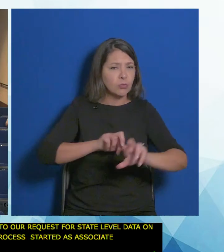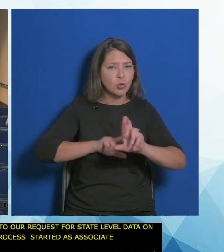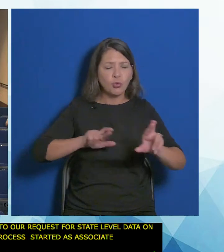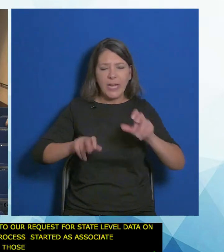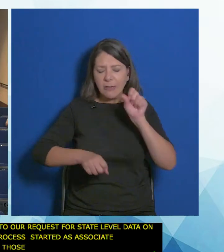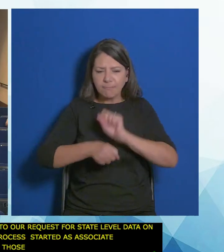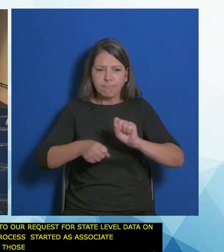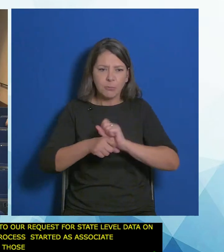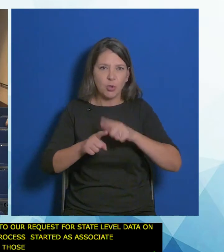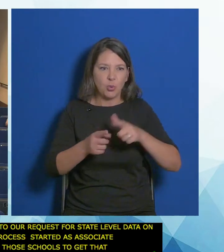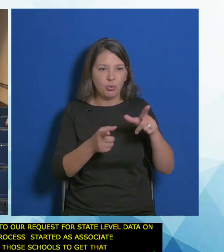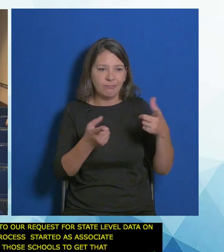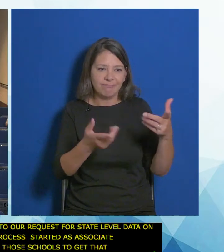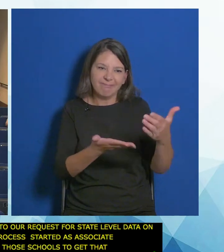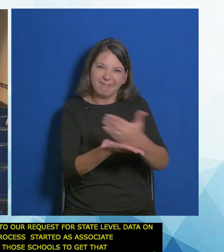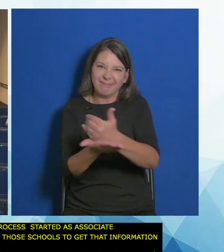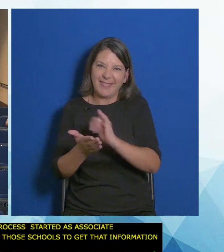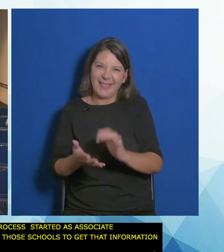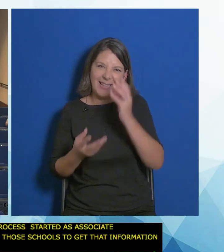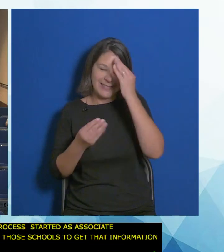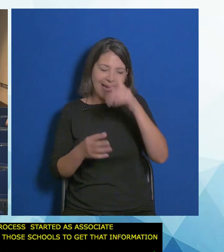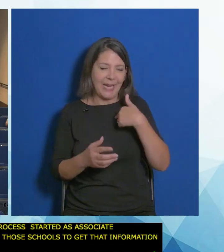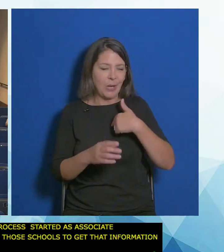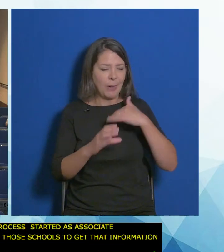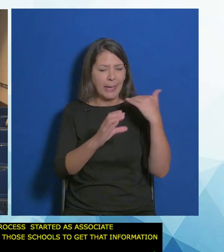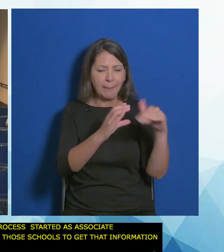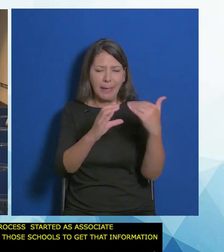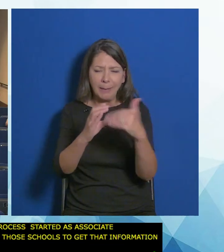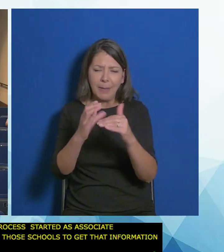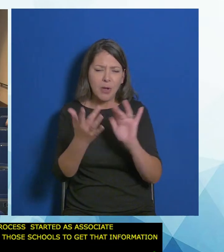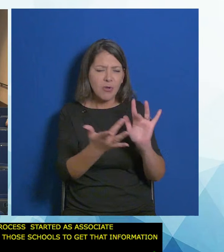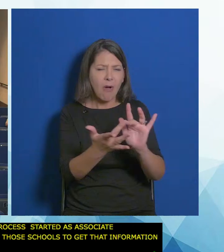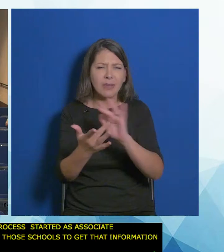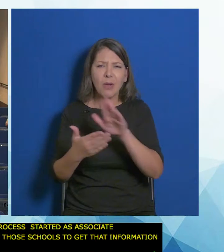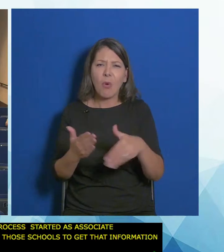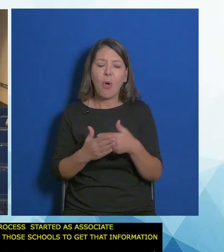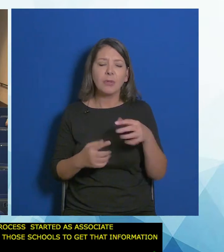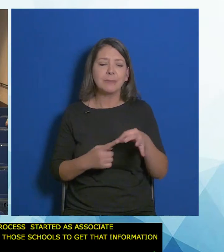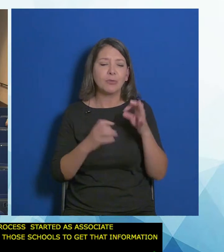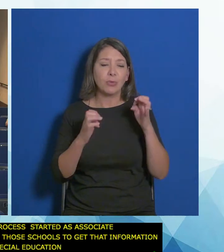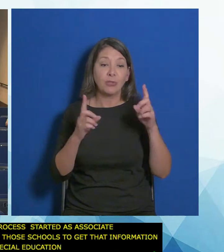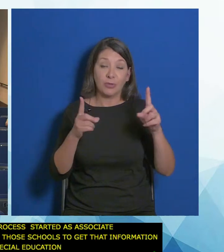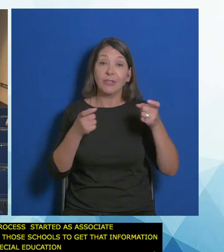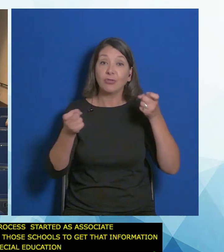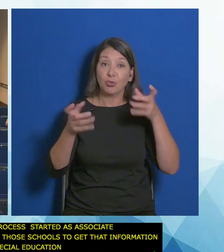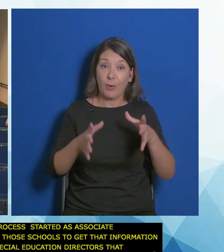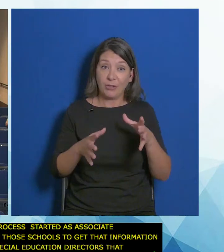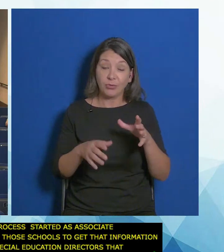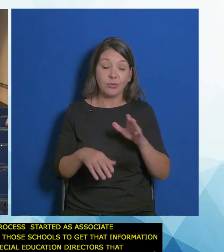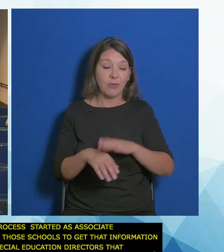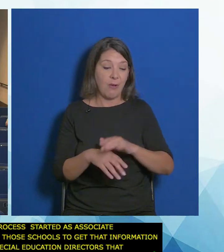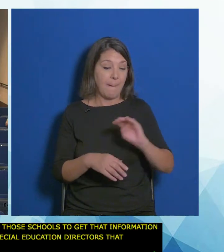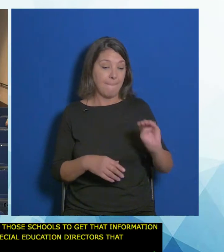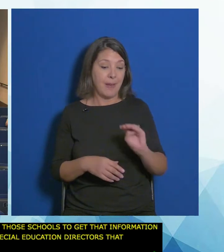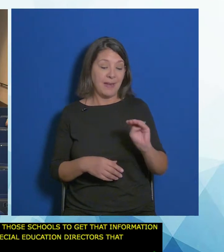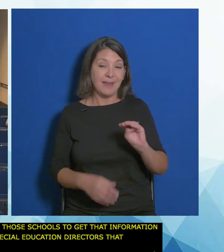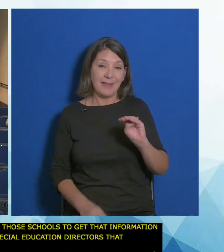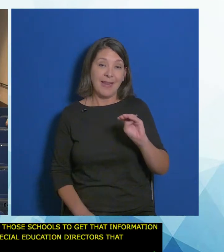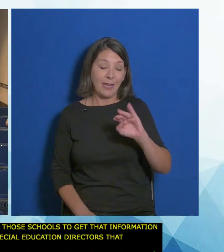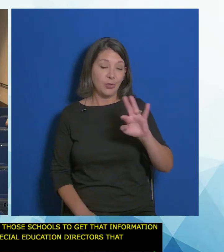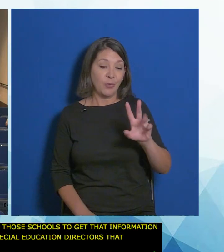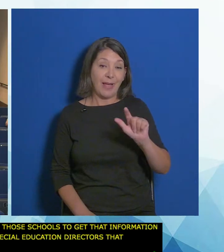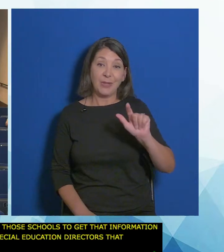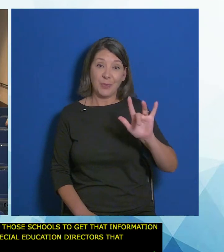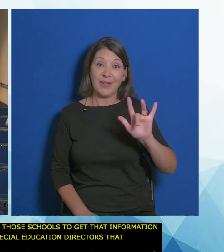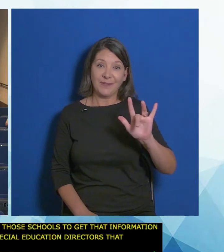We started emailing and contacting all of our special education directors that following Monday on the 25th of July, and